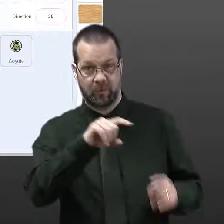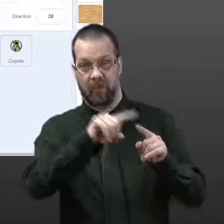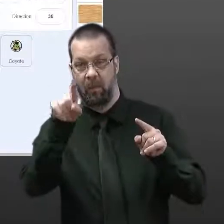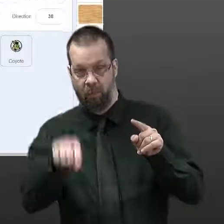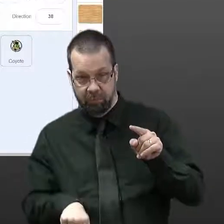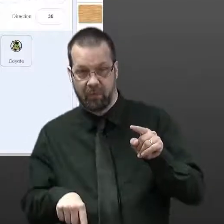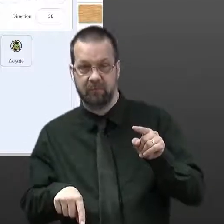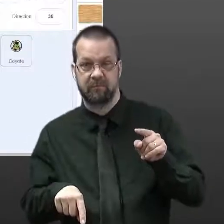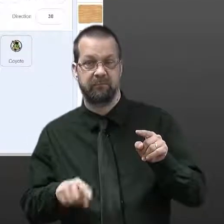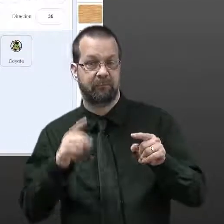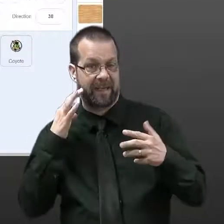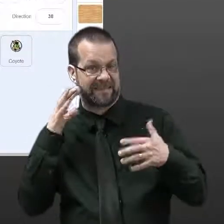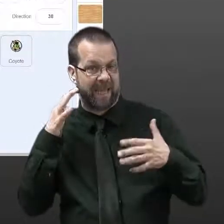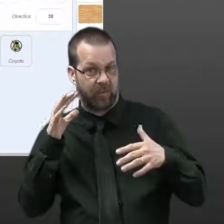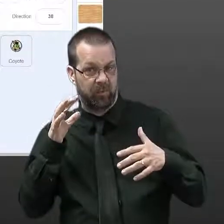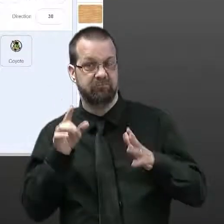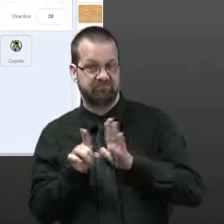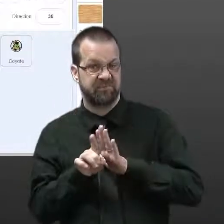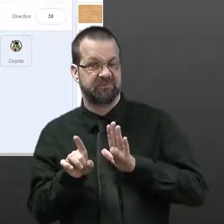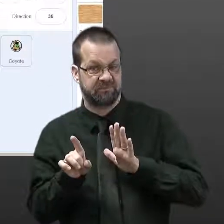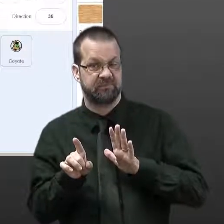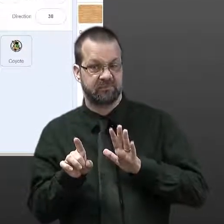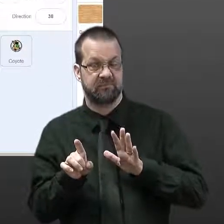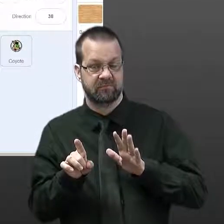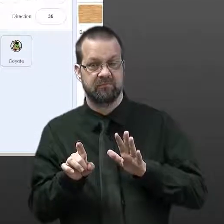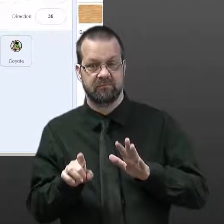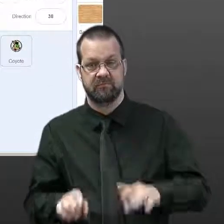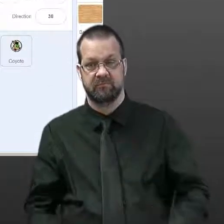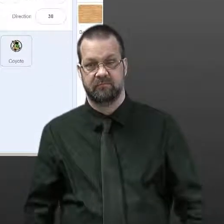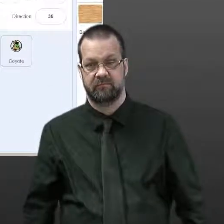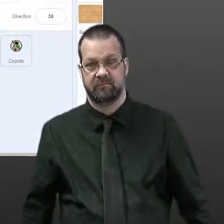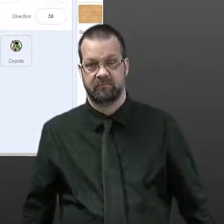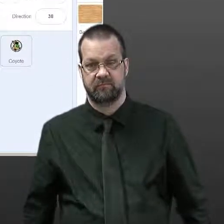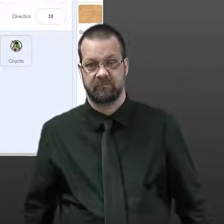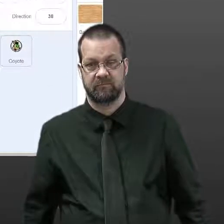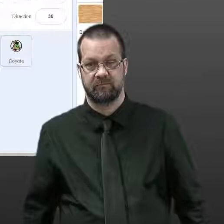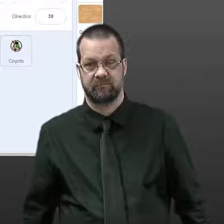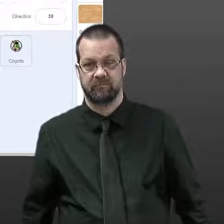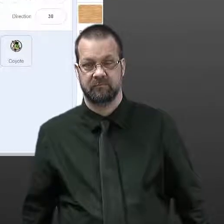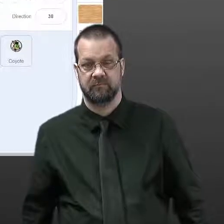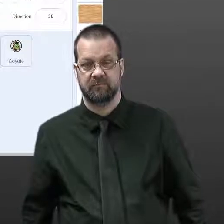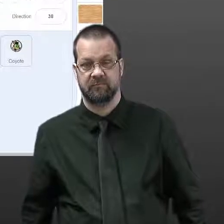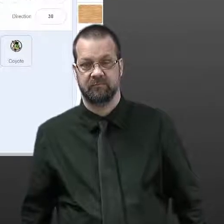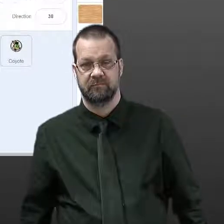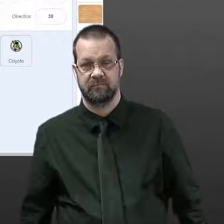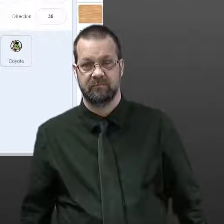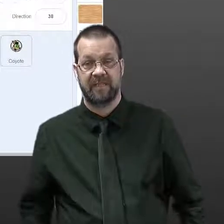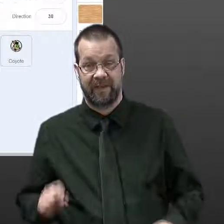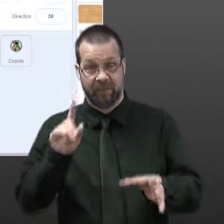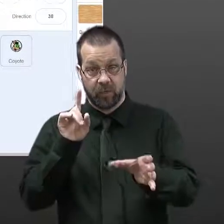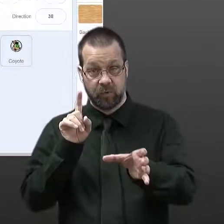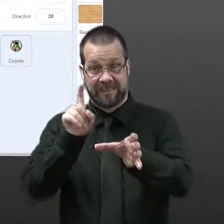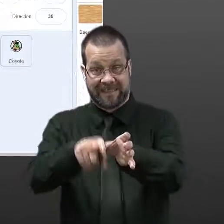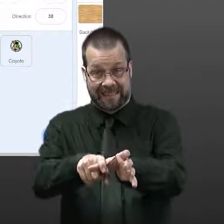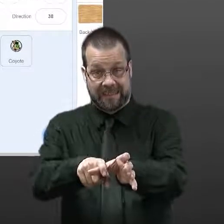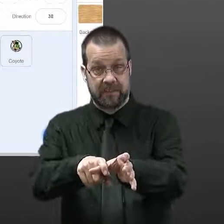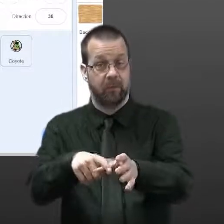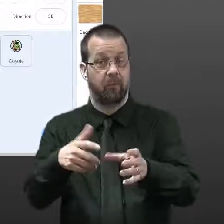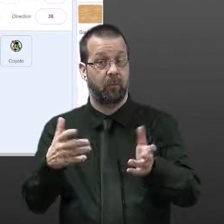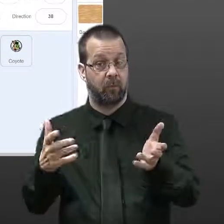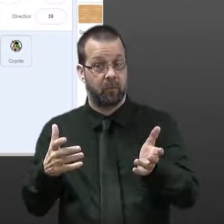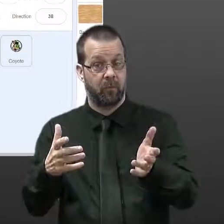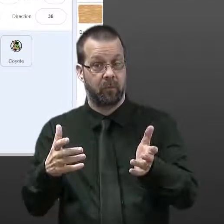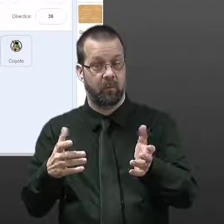So I just missed one and it made a sound. And then if the ball goes in,